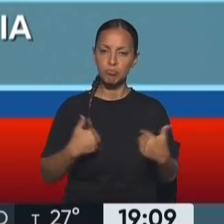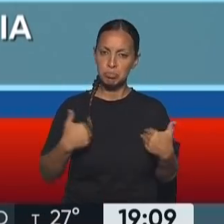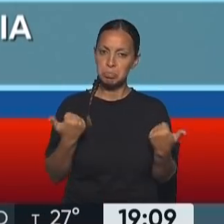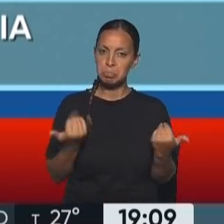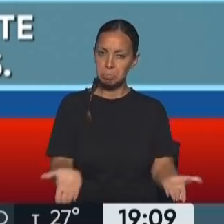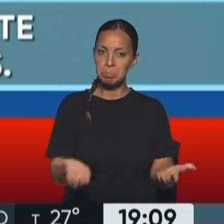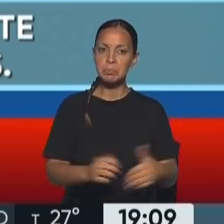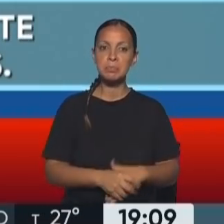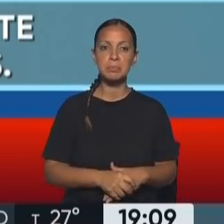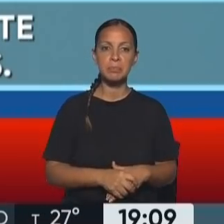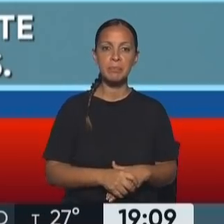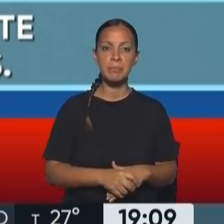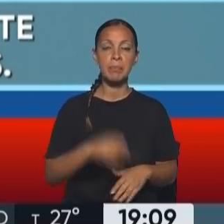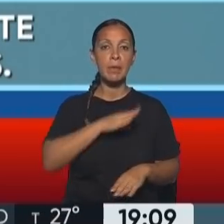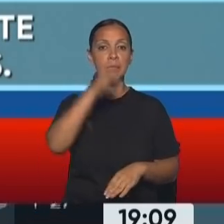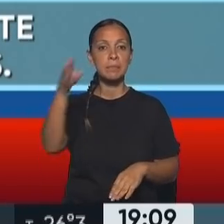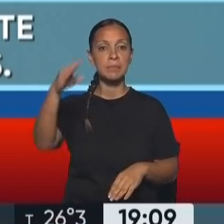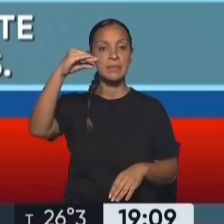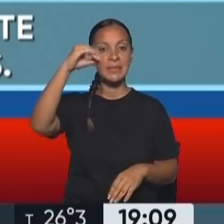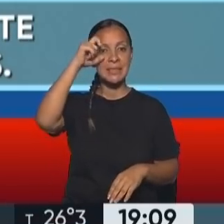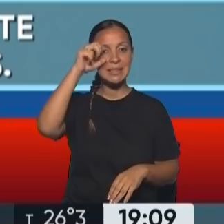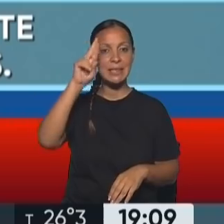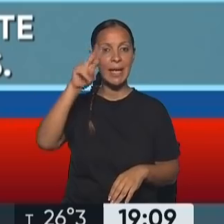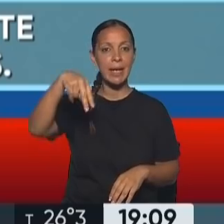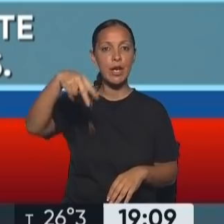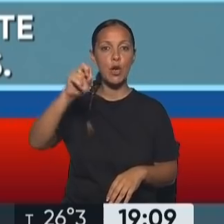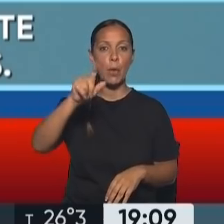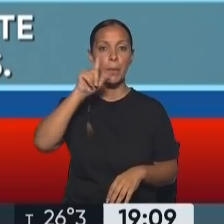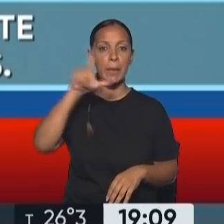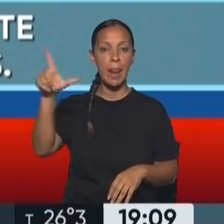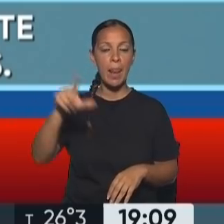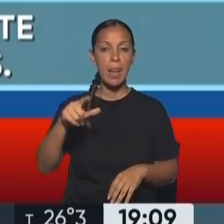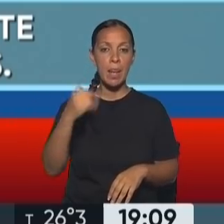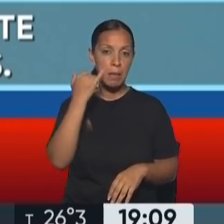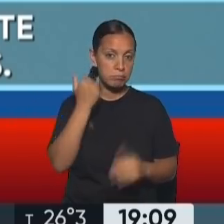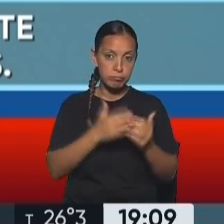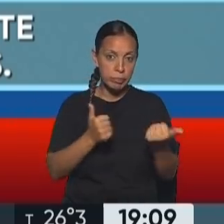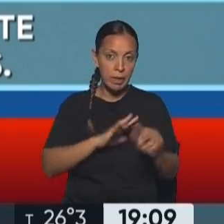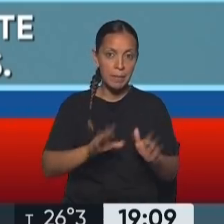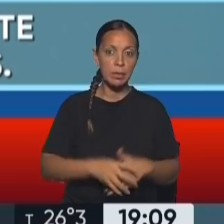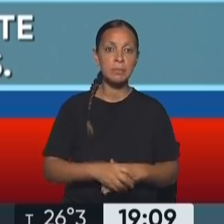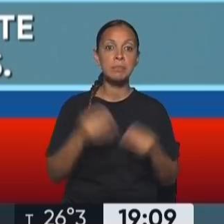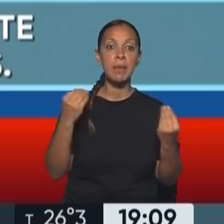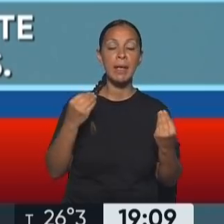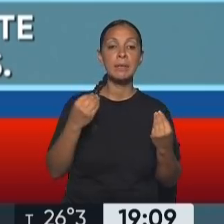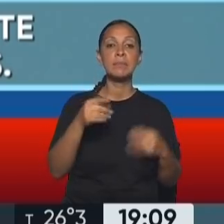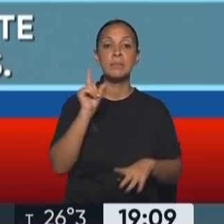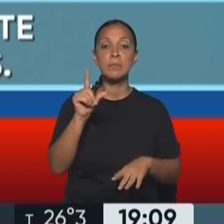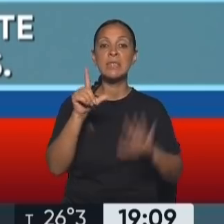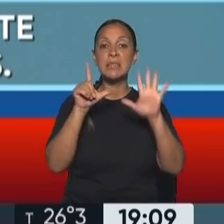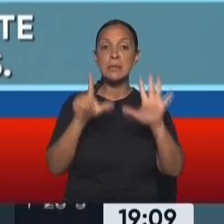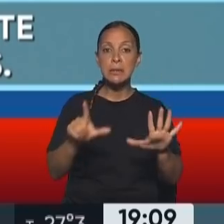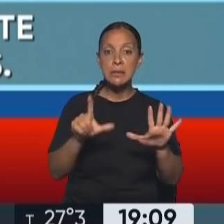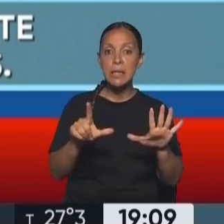travel to Chernobyl as soon as possible, so that these